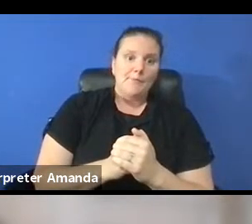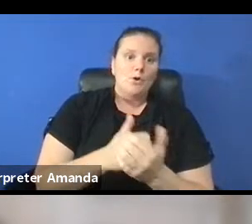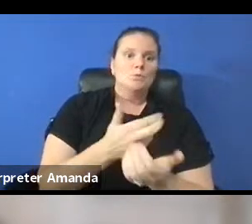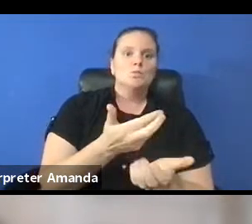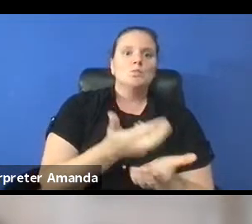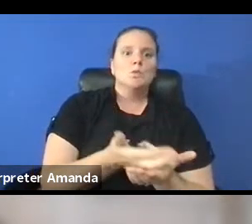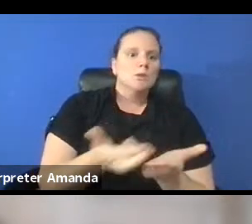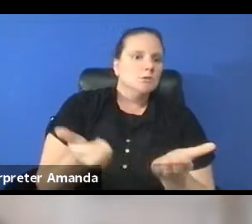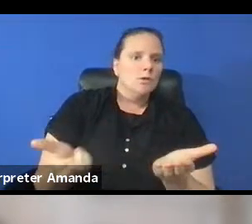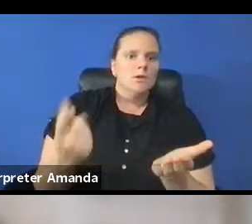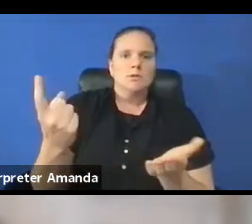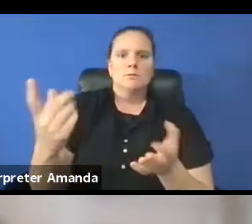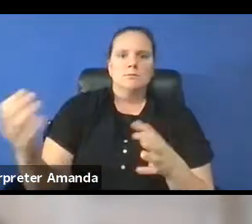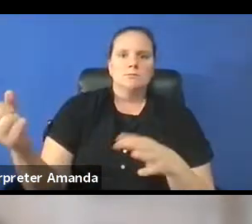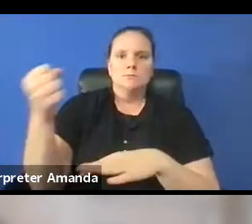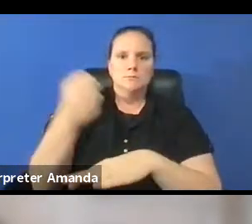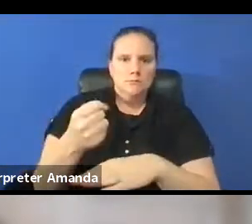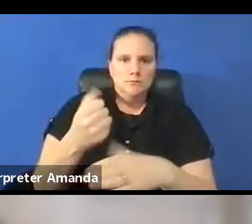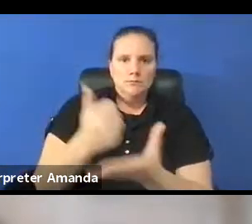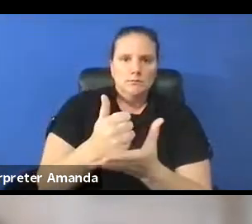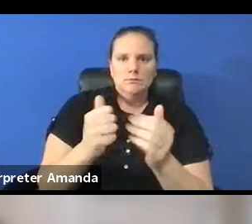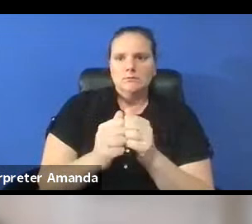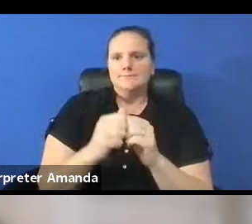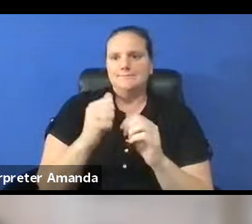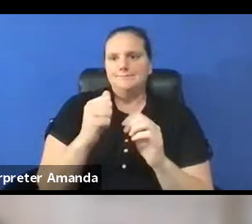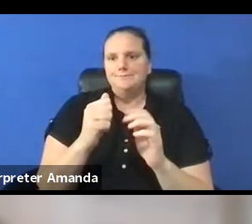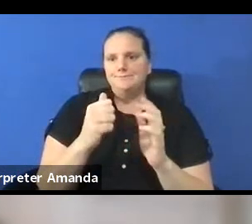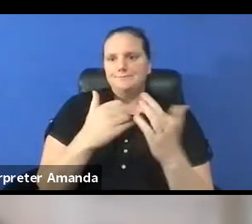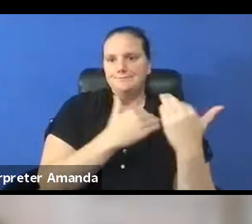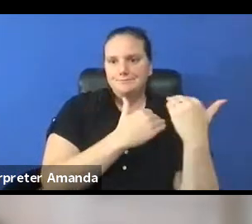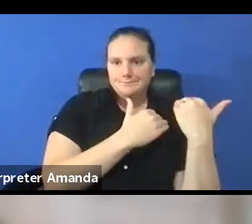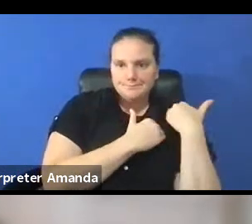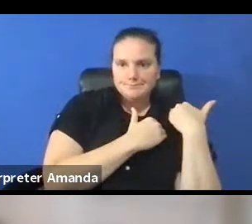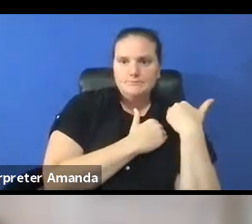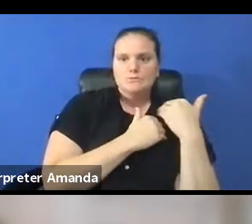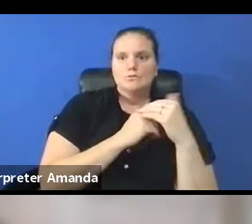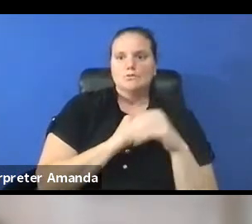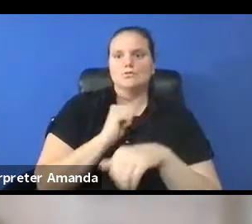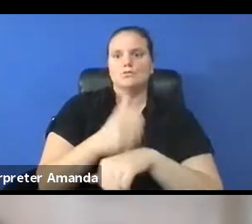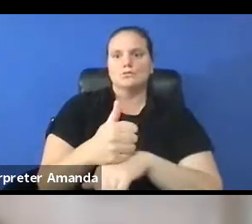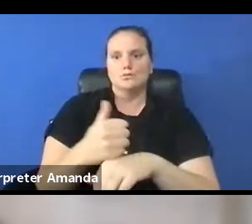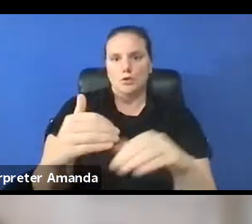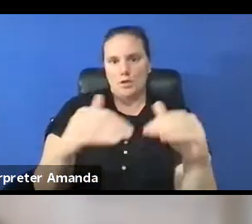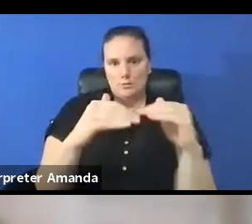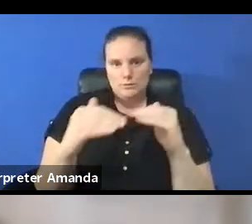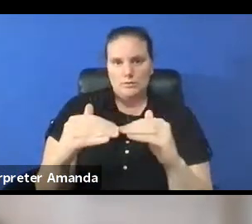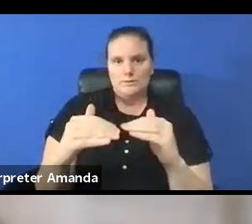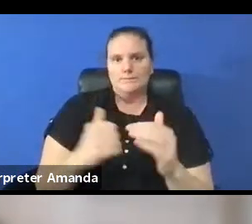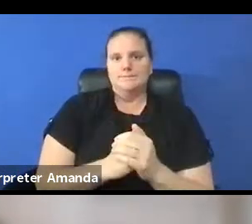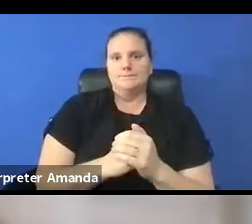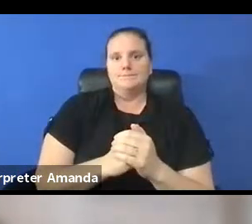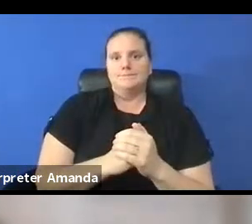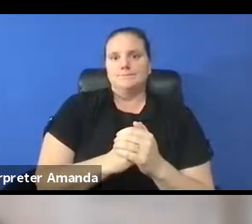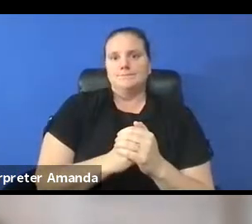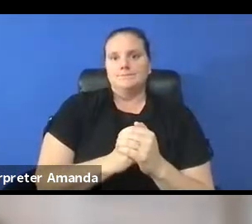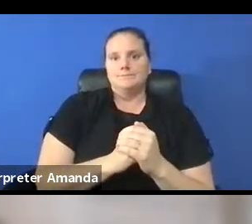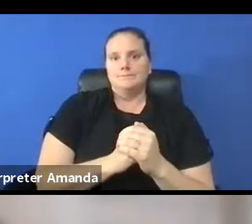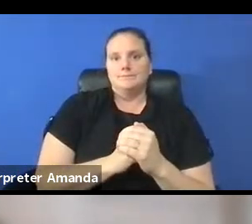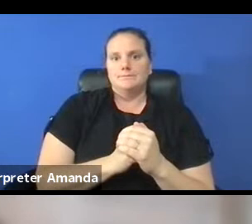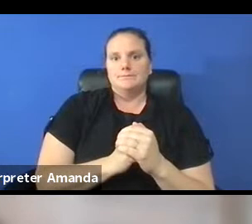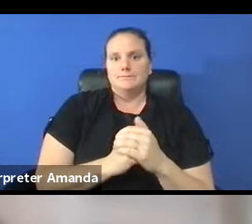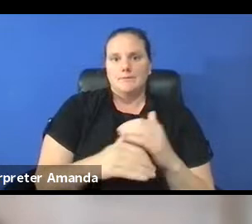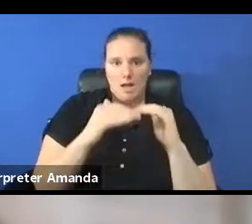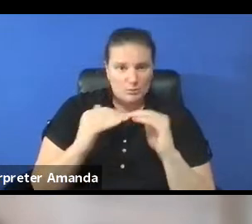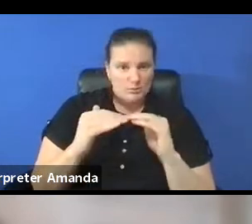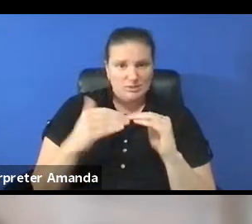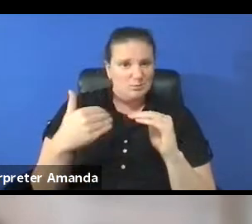resourcing, bringing someone on to help with the accountability of implementation of equity, because equity typically has a